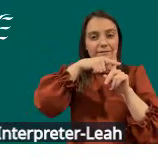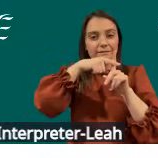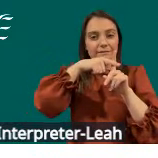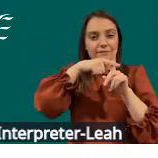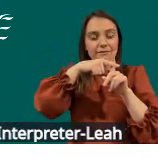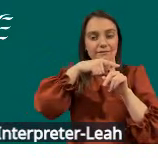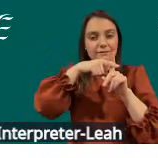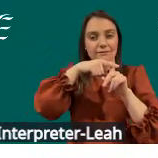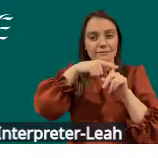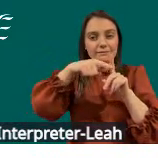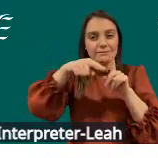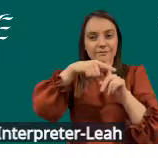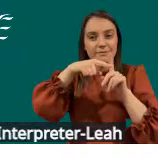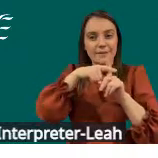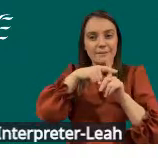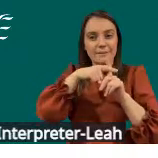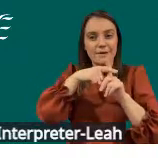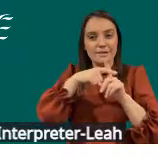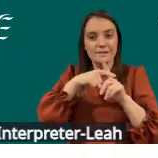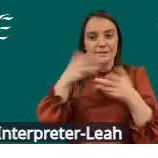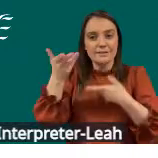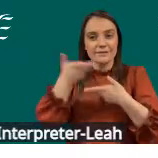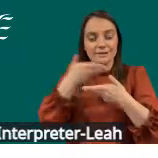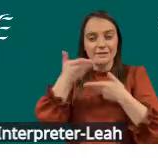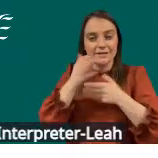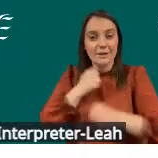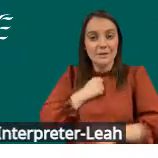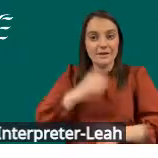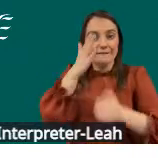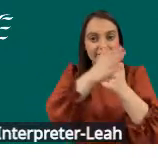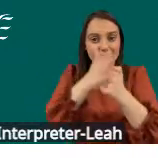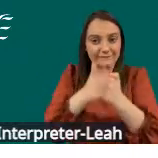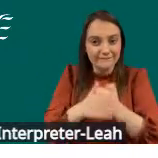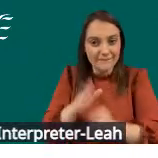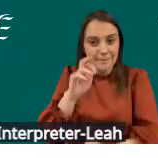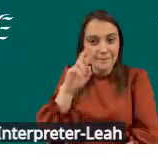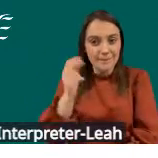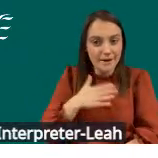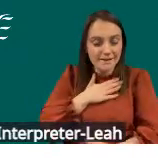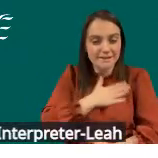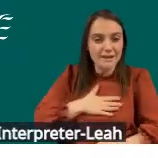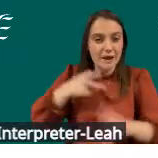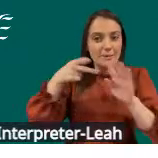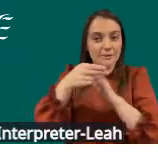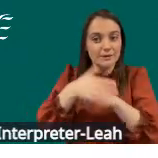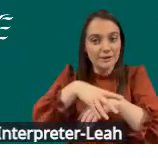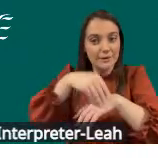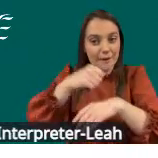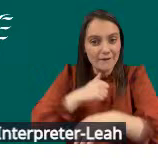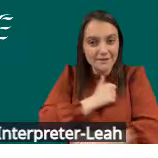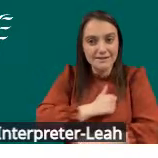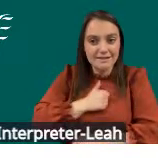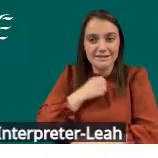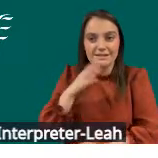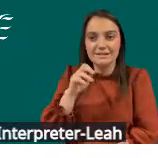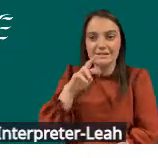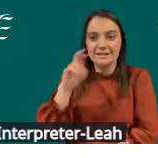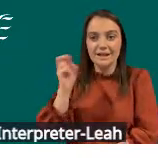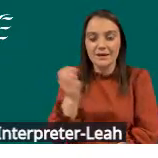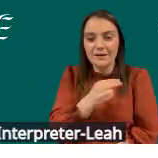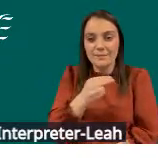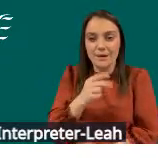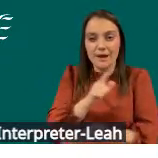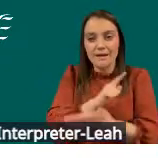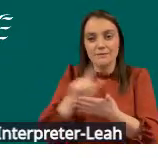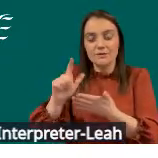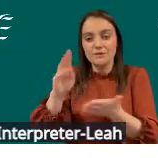consultation. Thank you, Brian. Oh, I'd like to go. I'm sorry. We've had to cut you there. Yeah, I'm very, very sorry. But 12 minutes and a